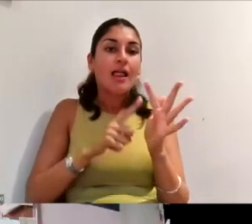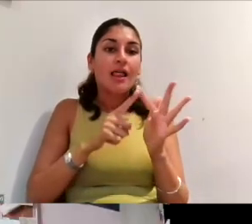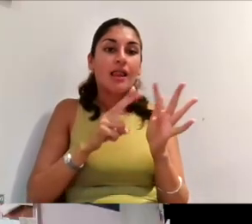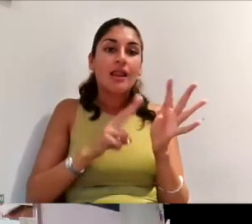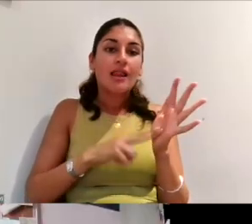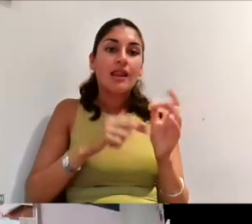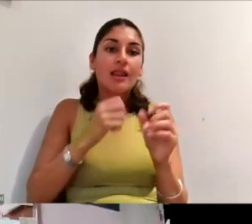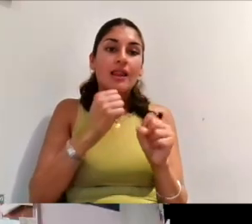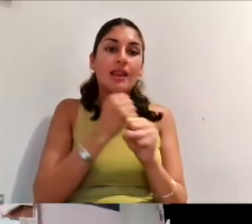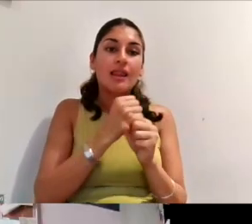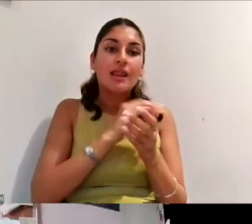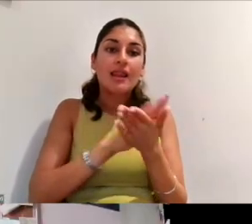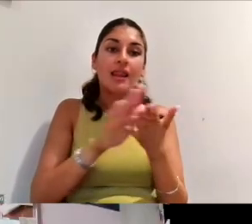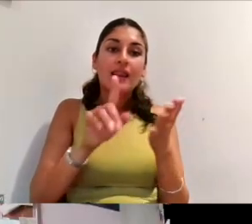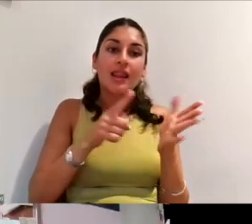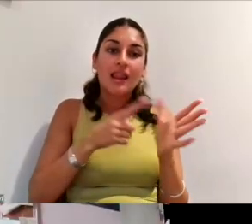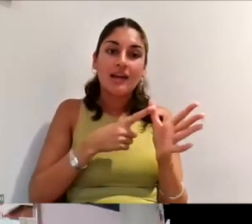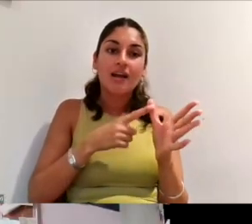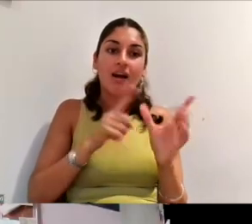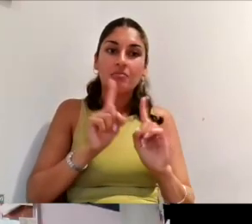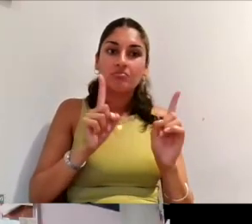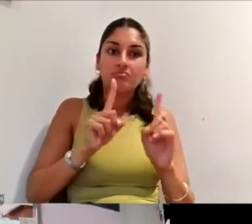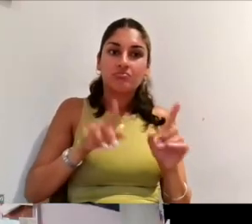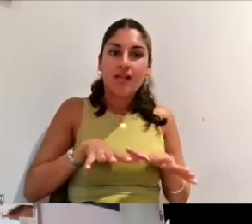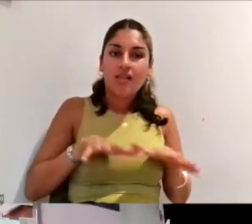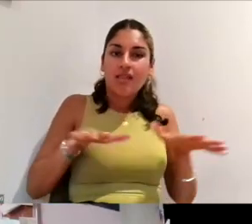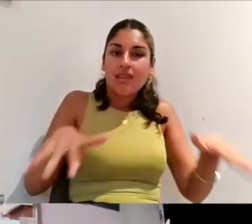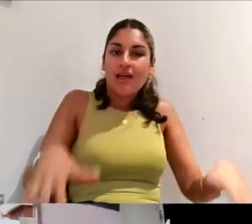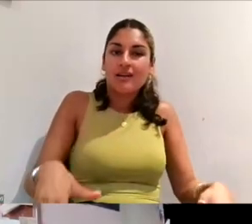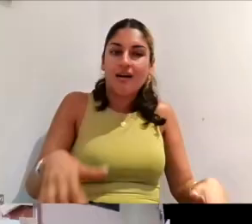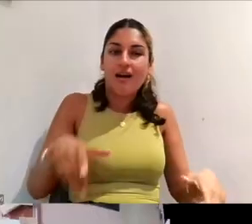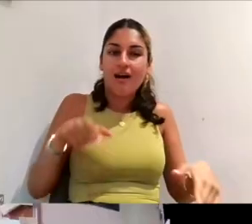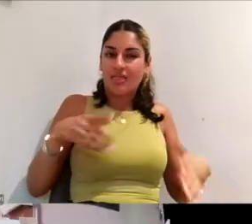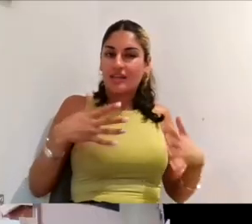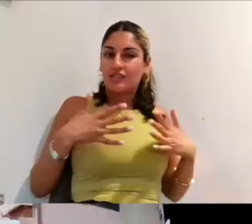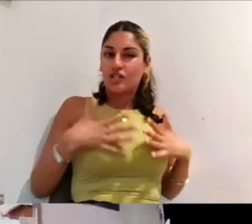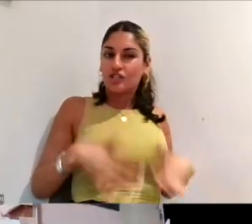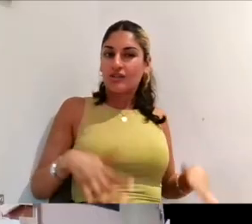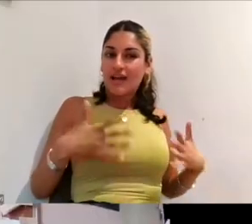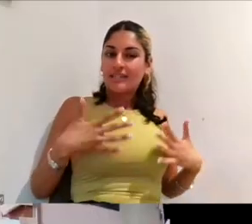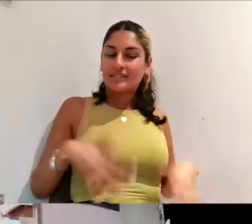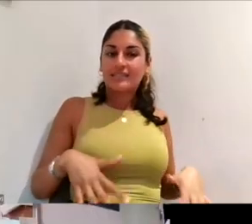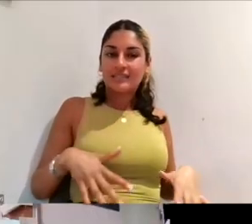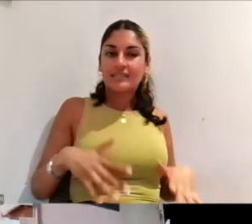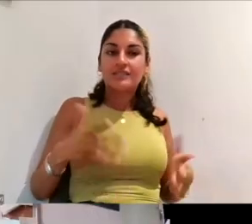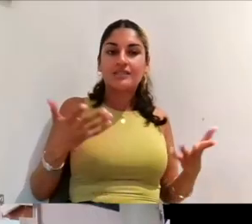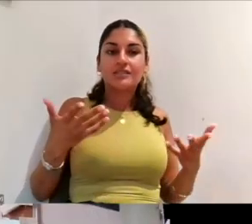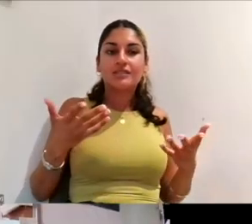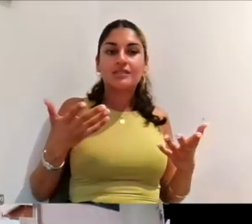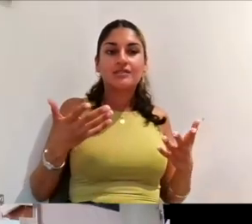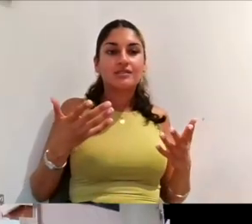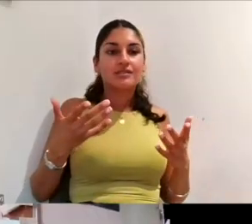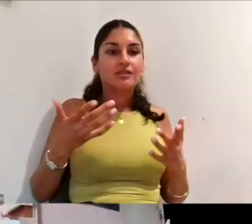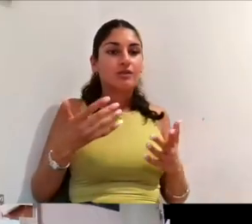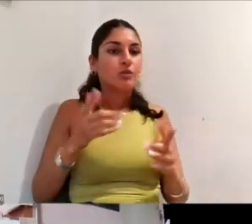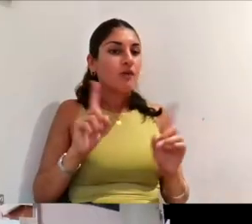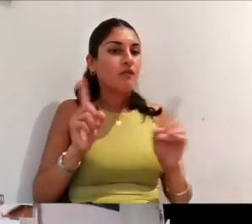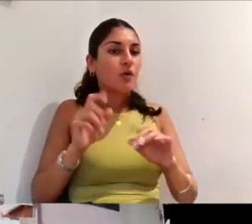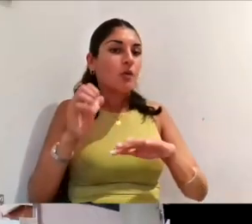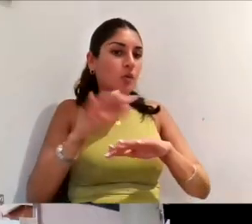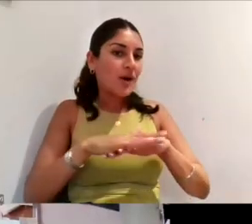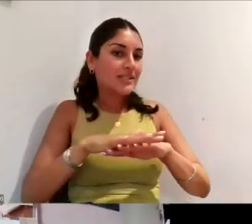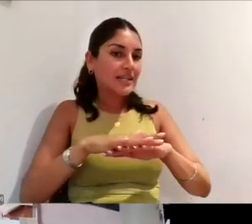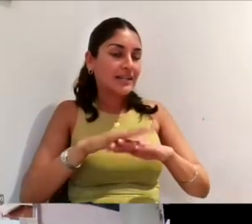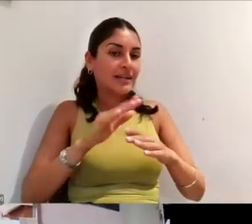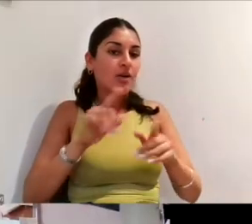dress usually worn at weddings, and Mehndi is henna that you put